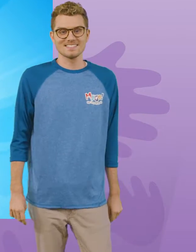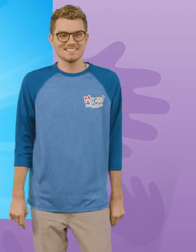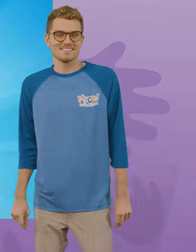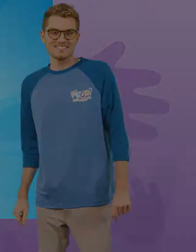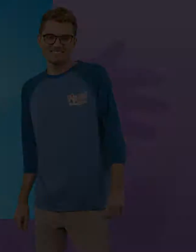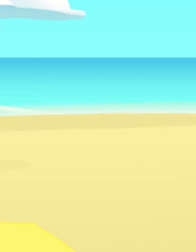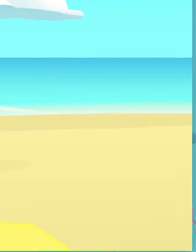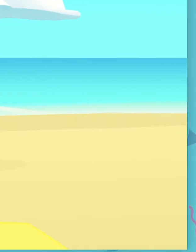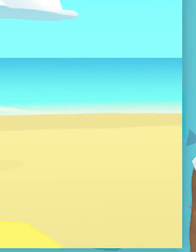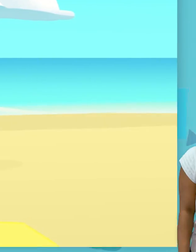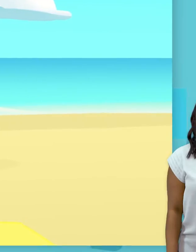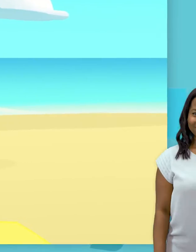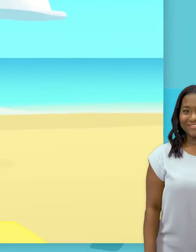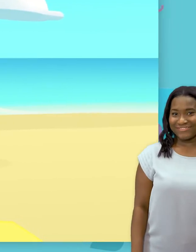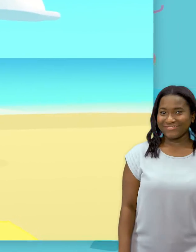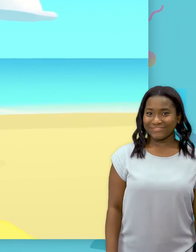MyGo!